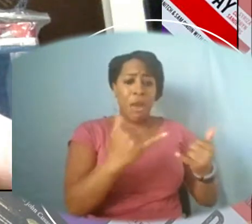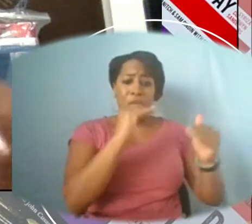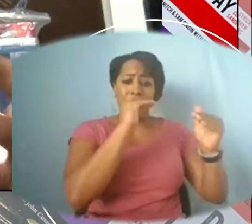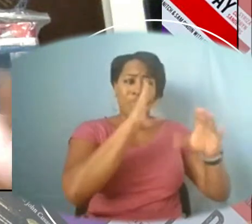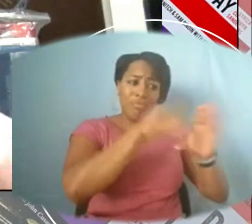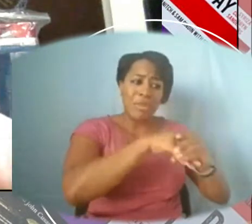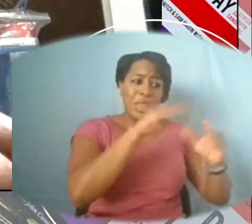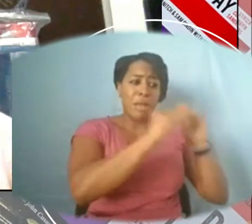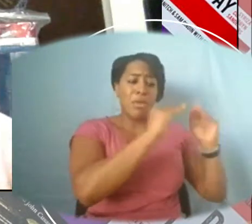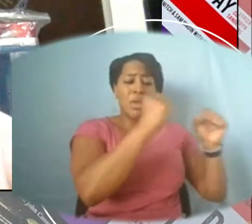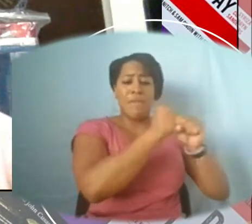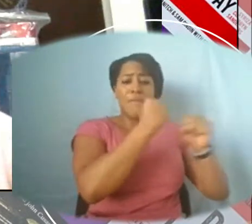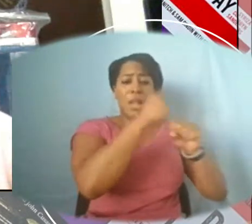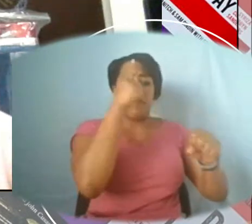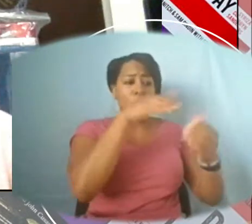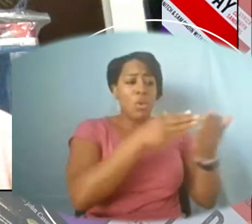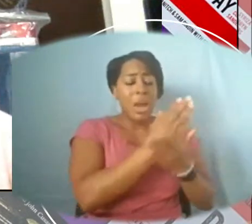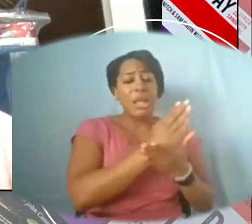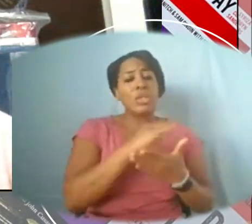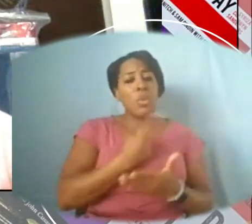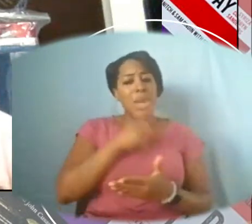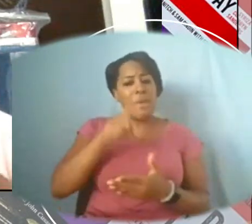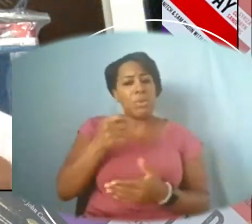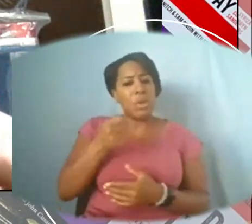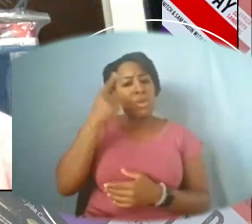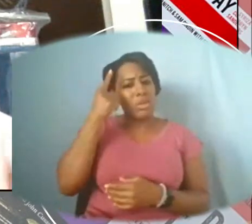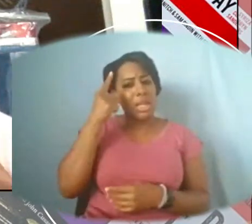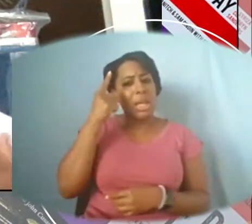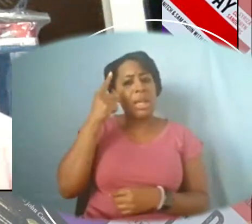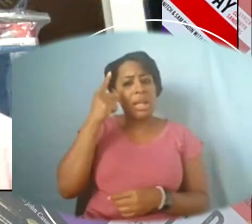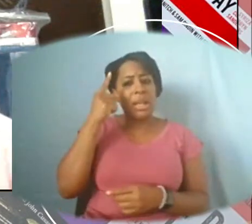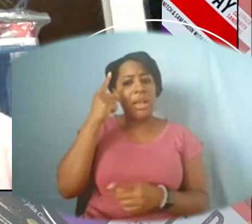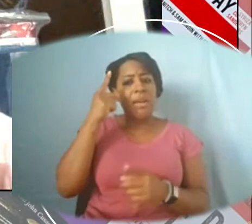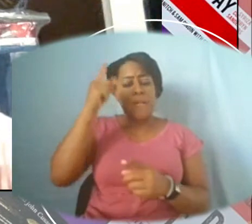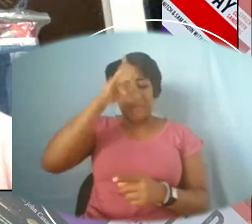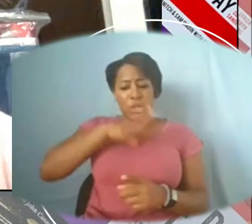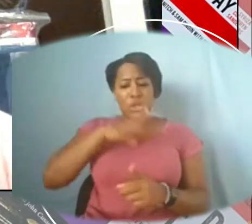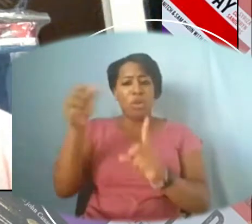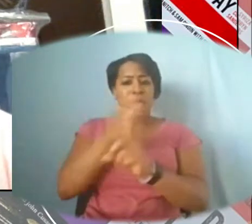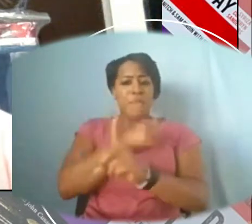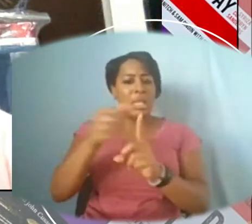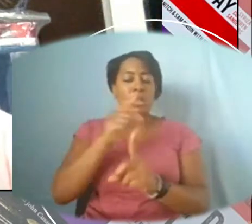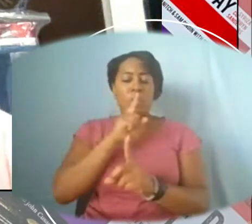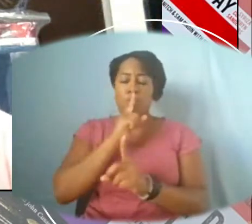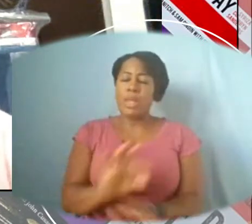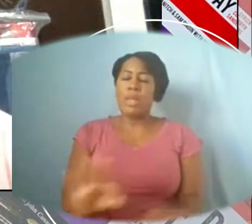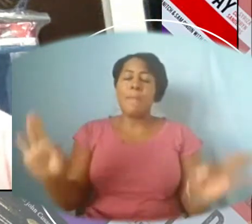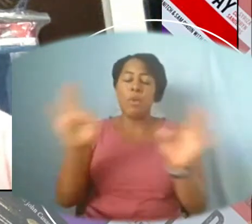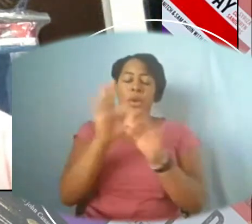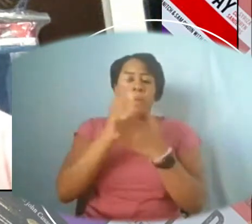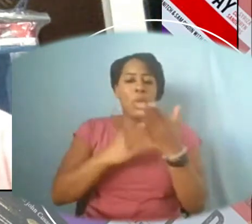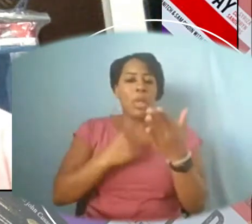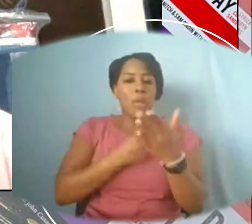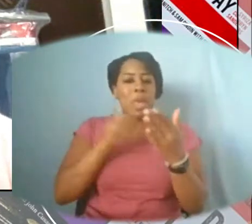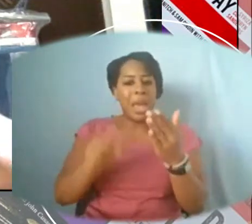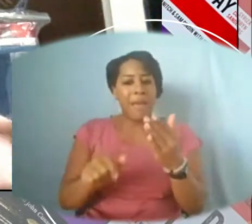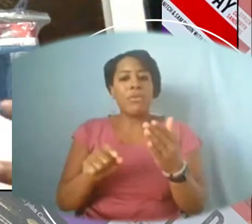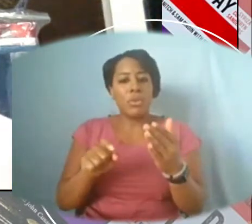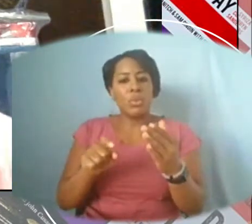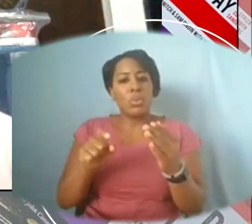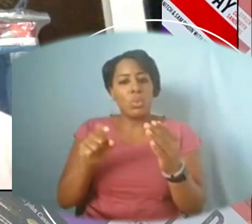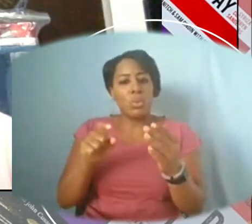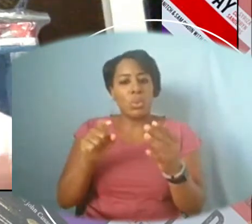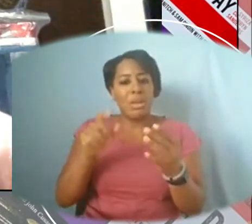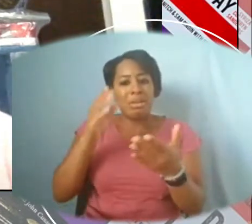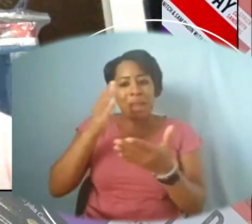violence is this extremely deadly component that we really also have to continue to tease out and understand the fight that not just